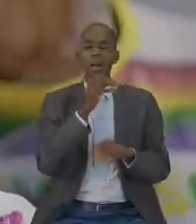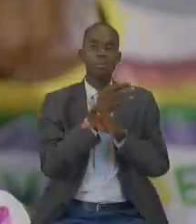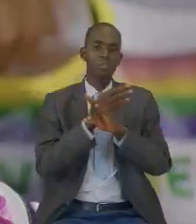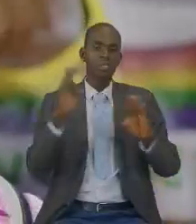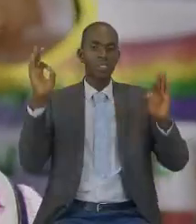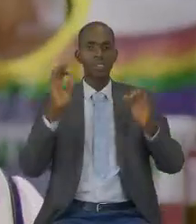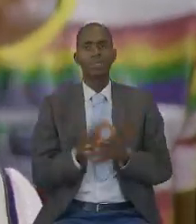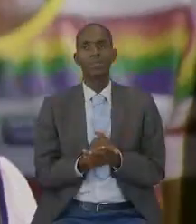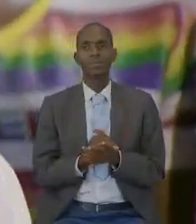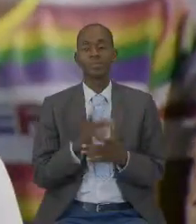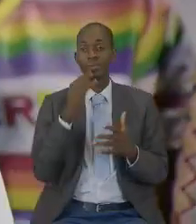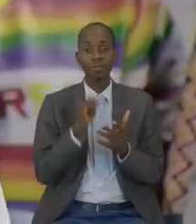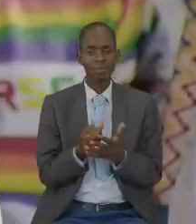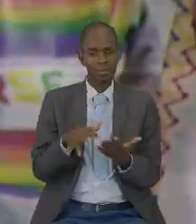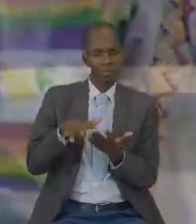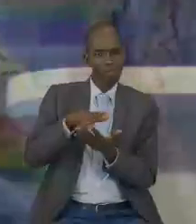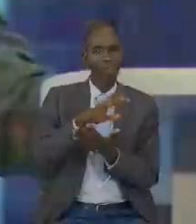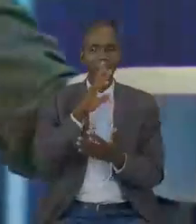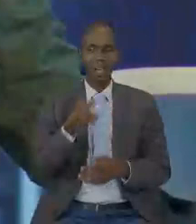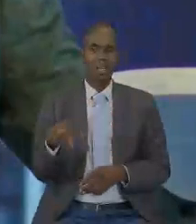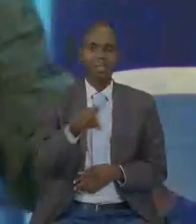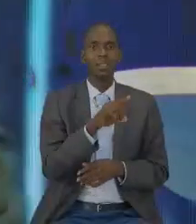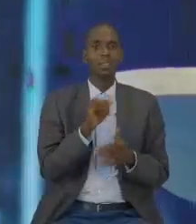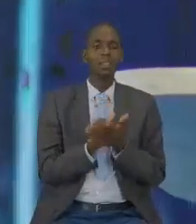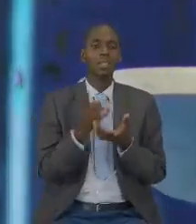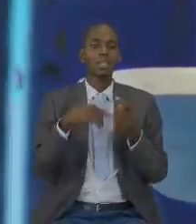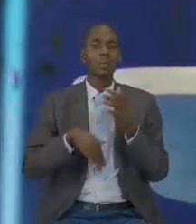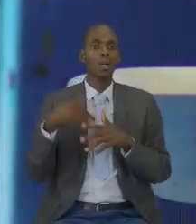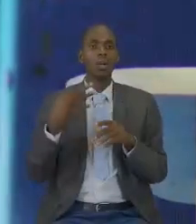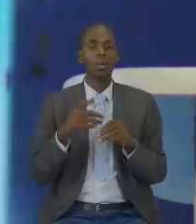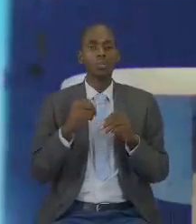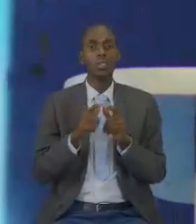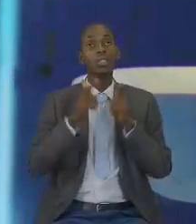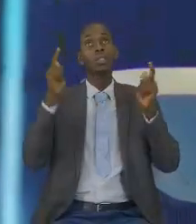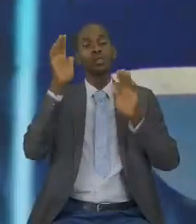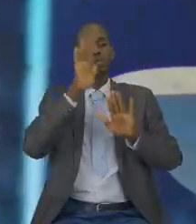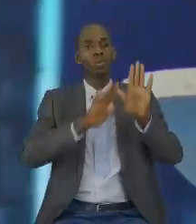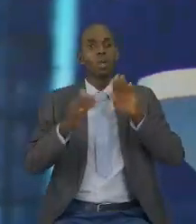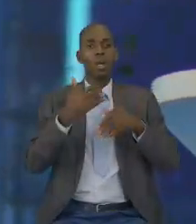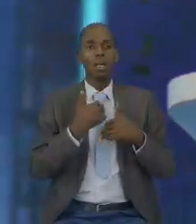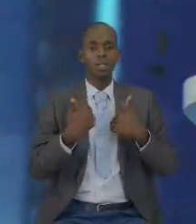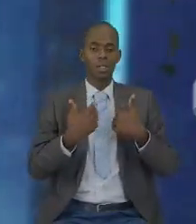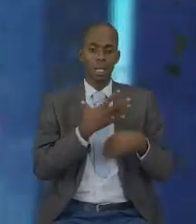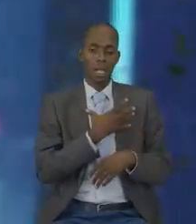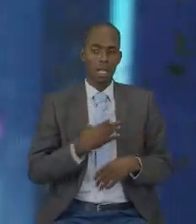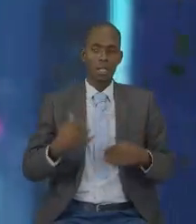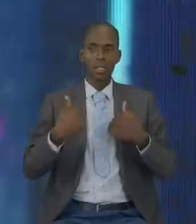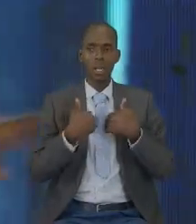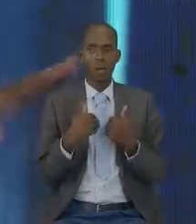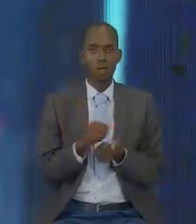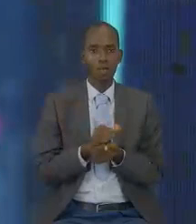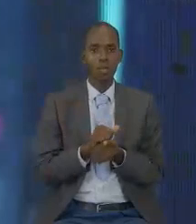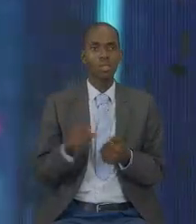said, these are they that came out of great tribulation, and they have washed their robes